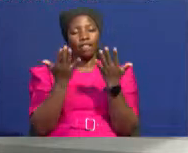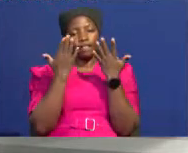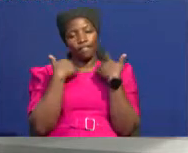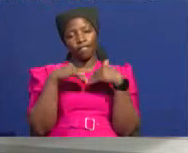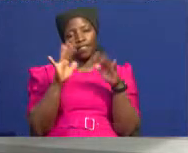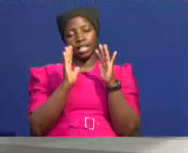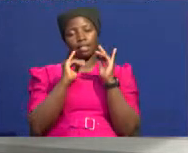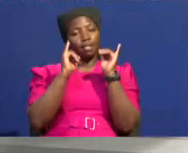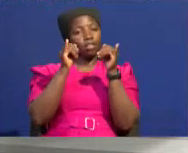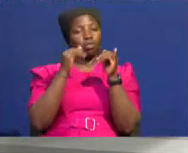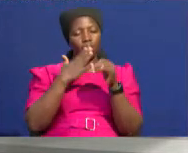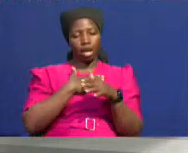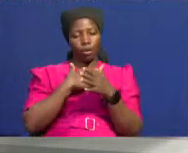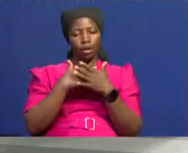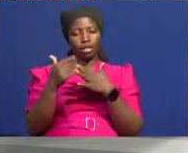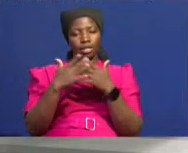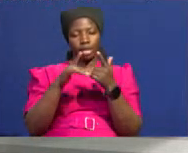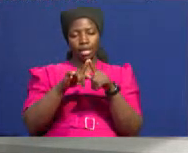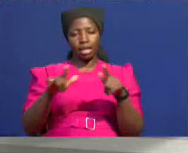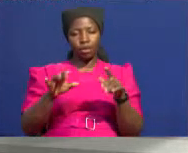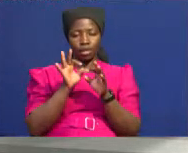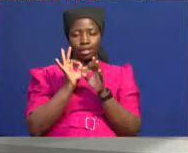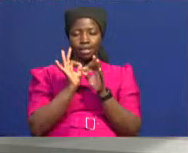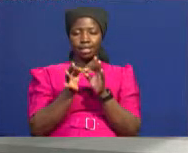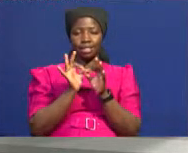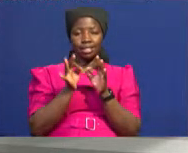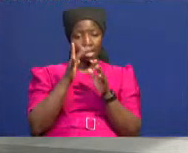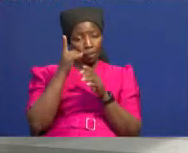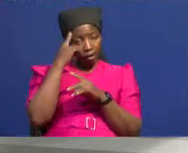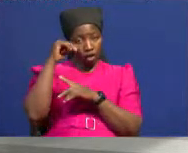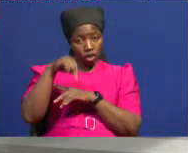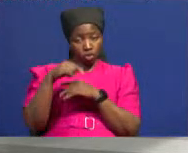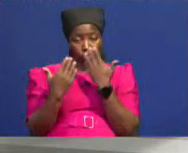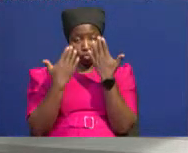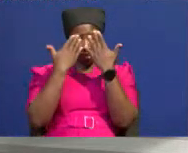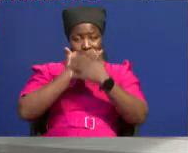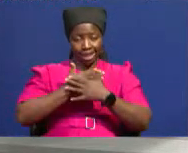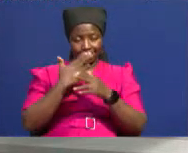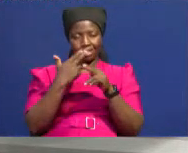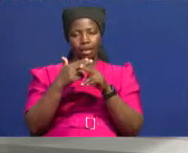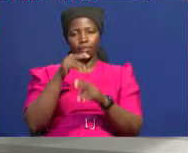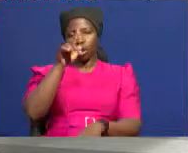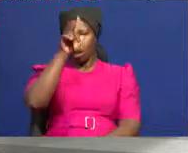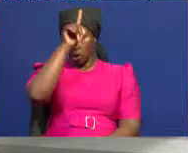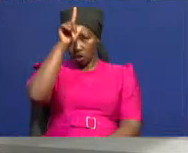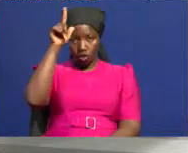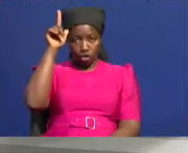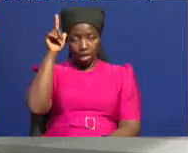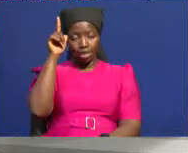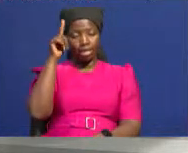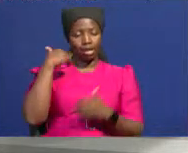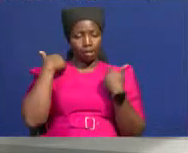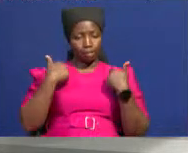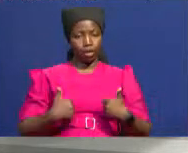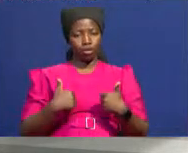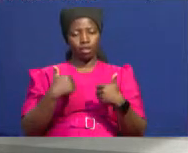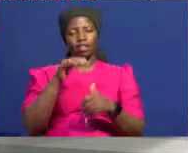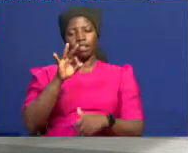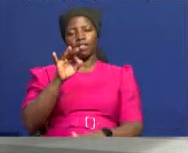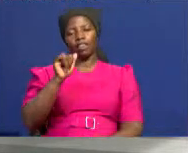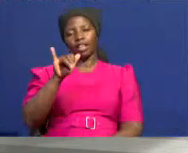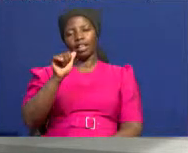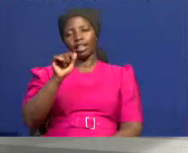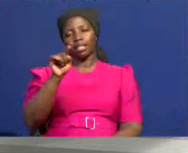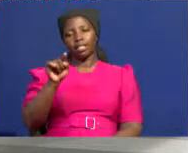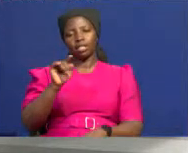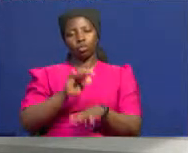newsroom. Our sign language interpreter for tonight's edition was Lucy Bawa. I'm Fayyaz Qureshi. Have a good night.